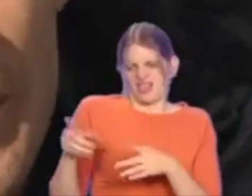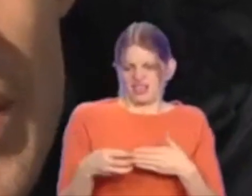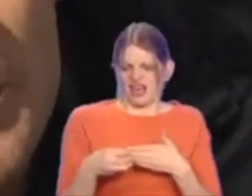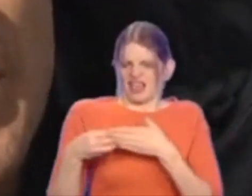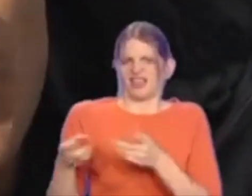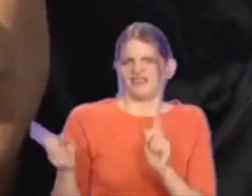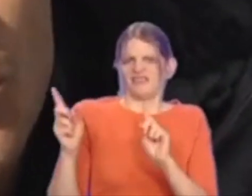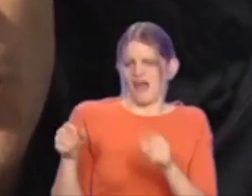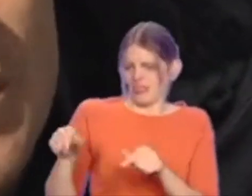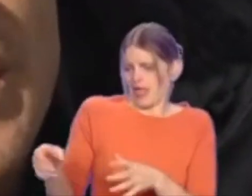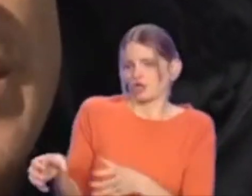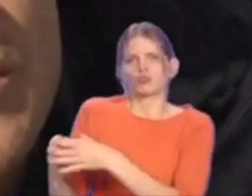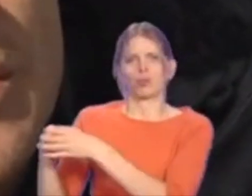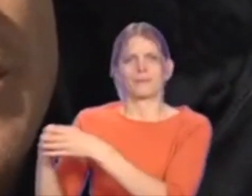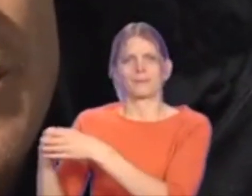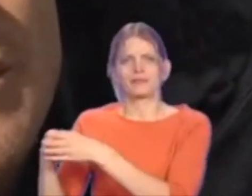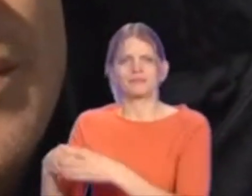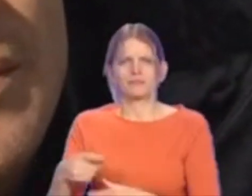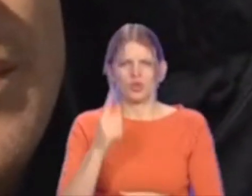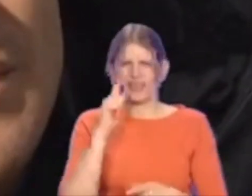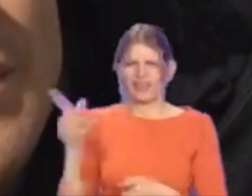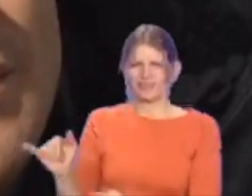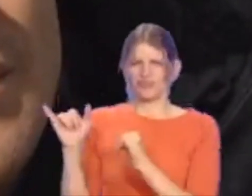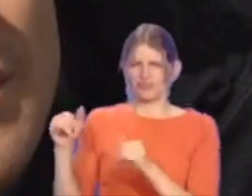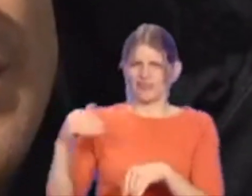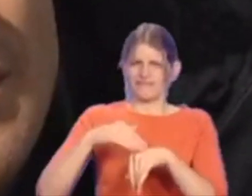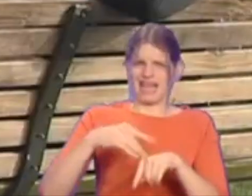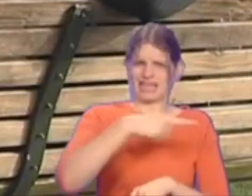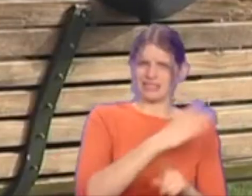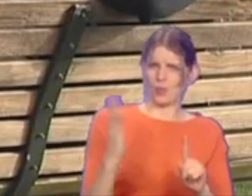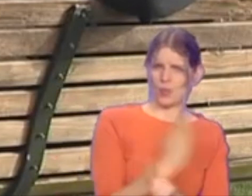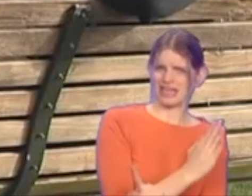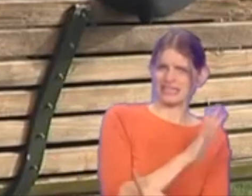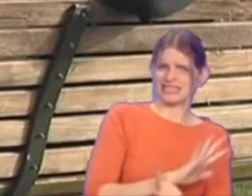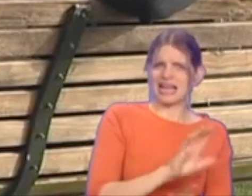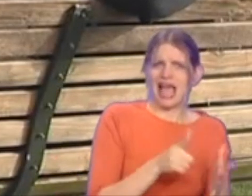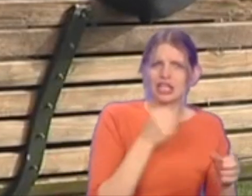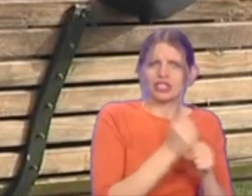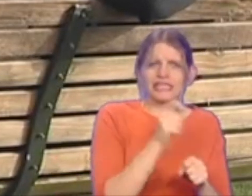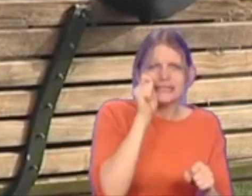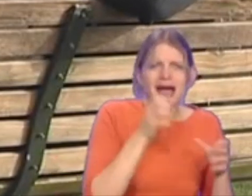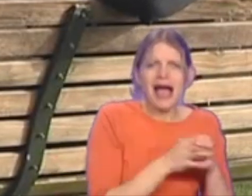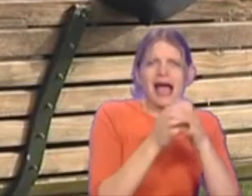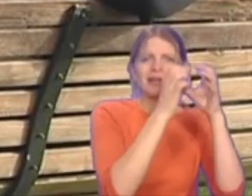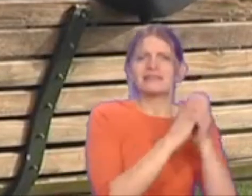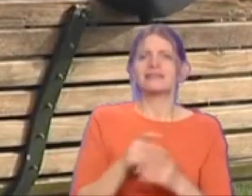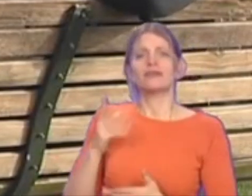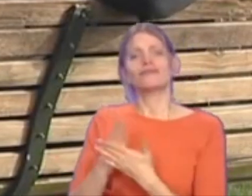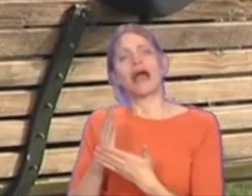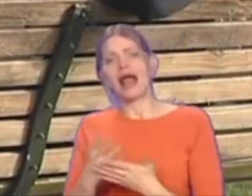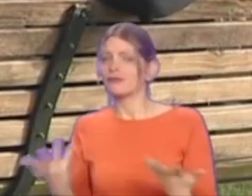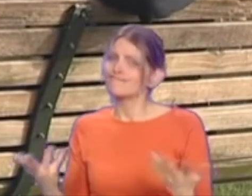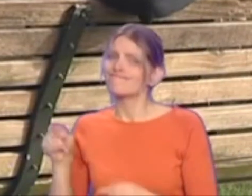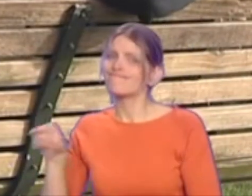damaging do you think their spying was to the Western agencies? Well, Philby alone, he wasn't just recruited as a spy for the KGB.